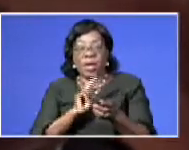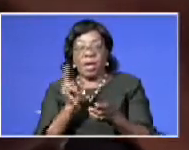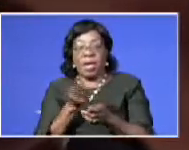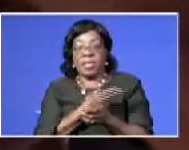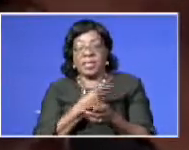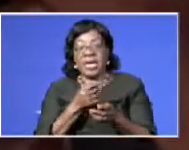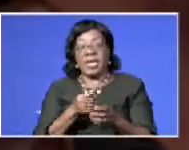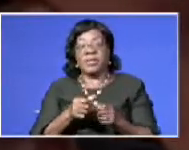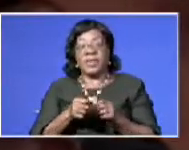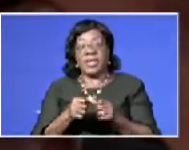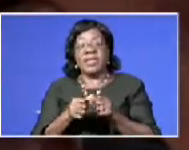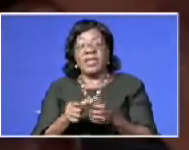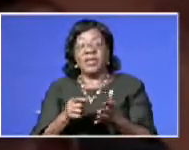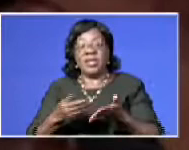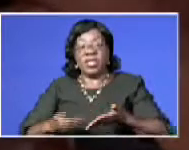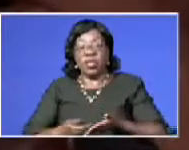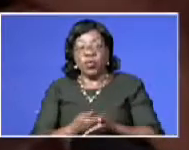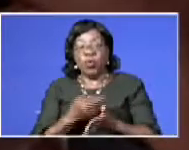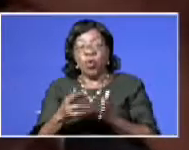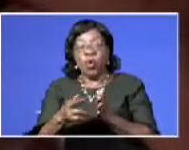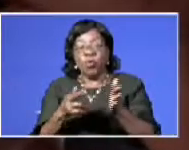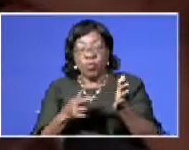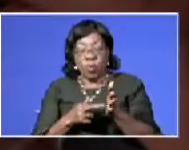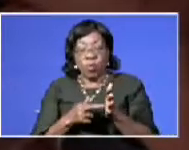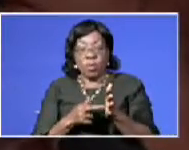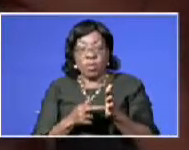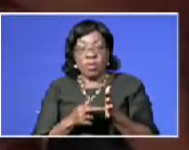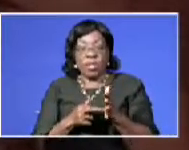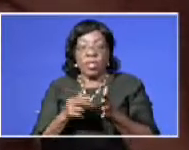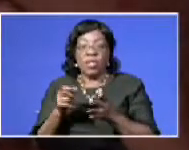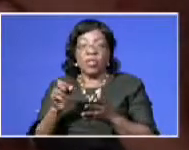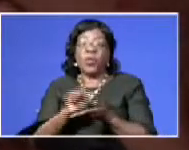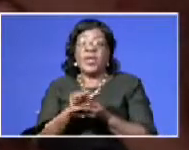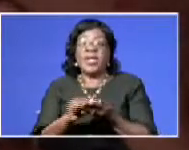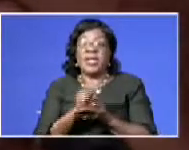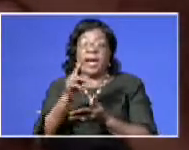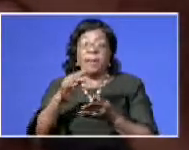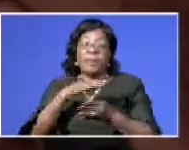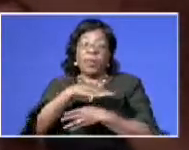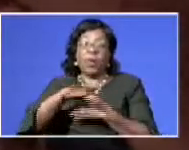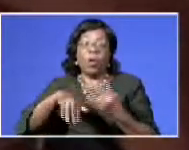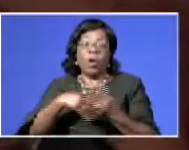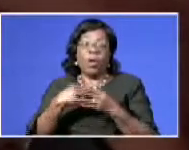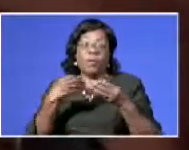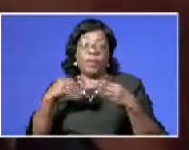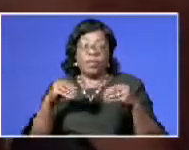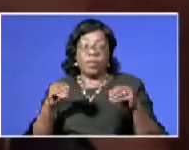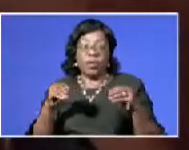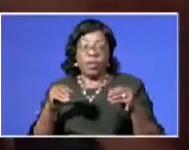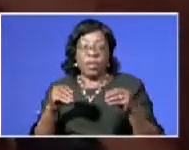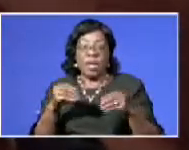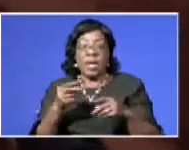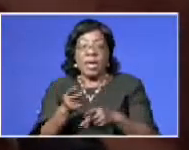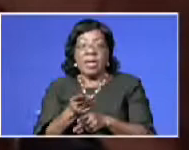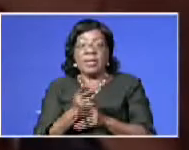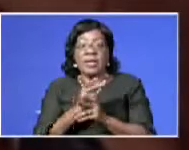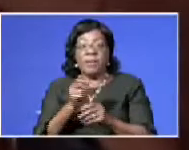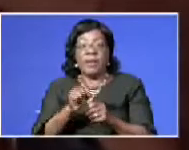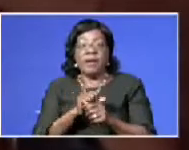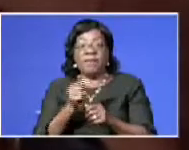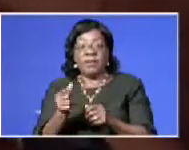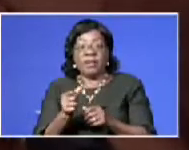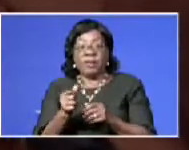new norm. We've sanitized the whole salon, prepared everything in place for each client, and we have to put up